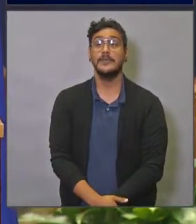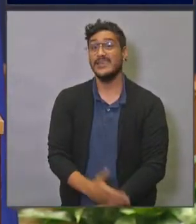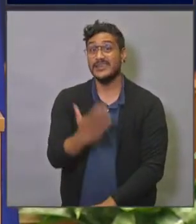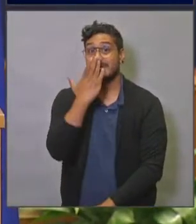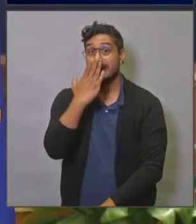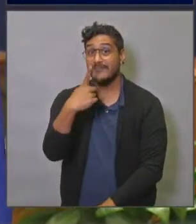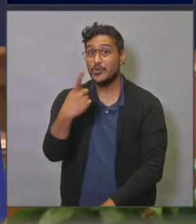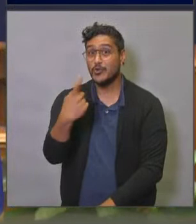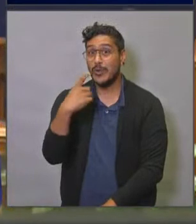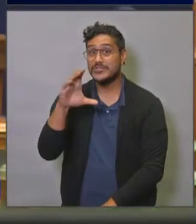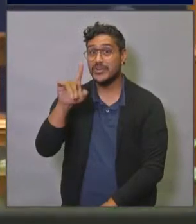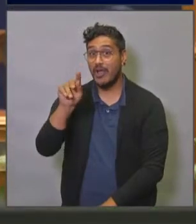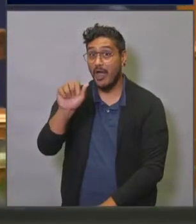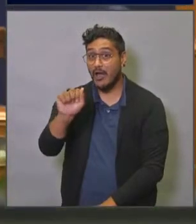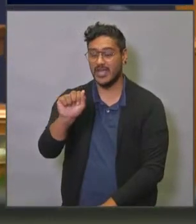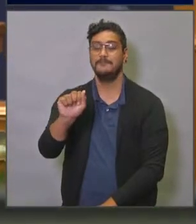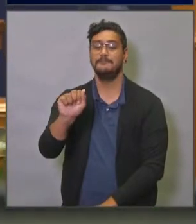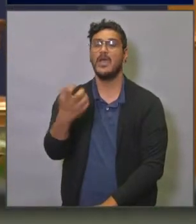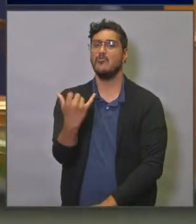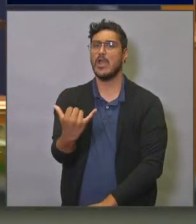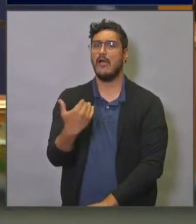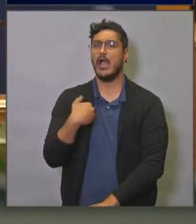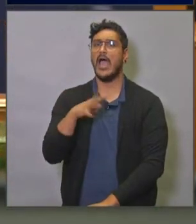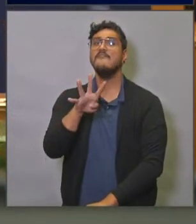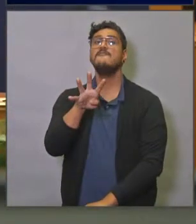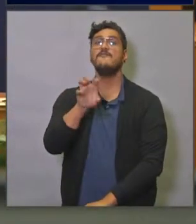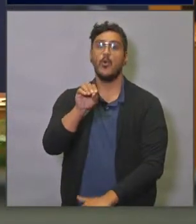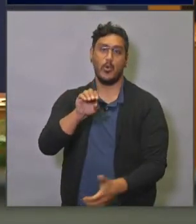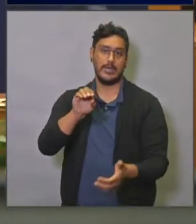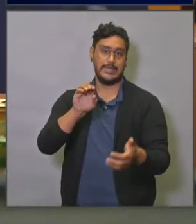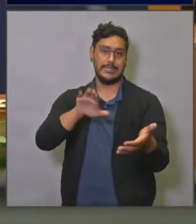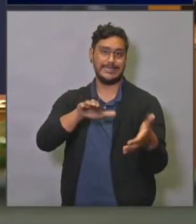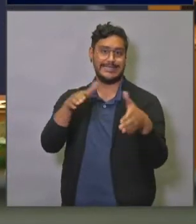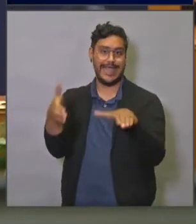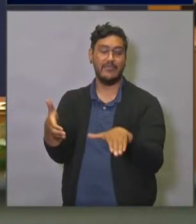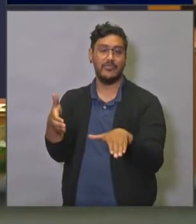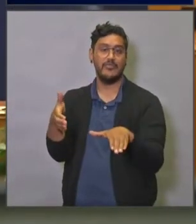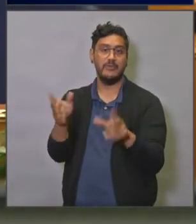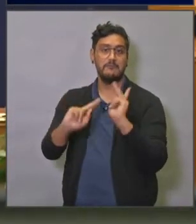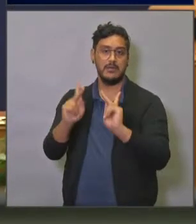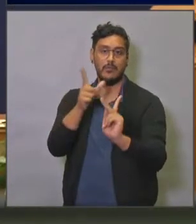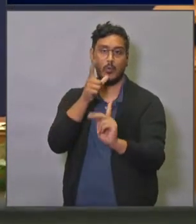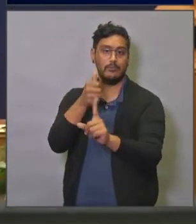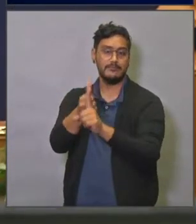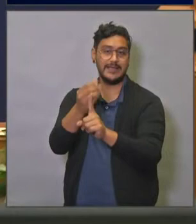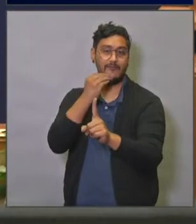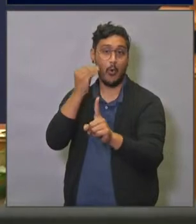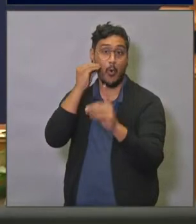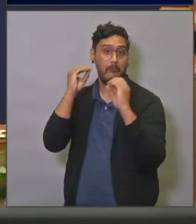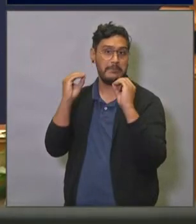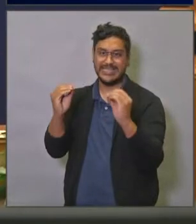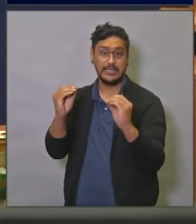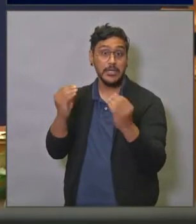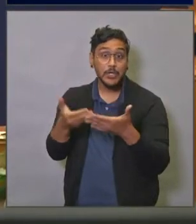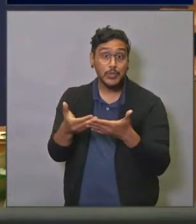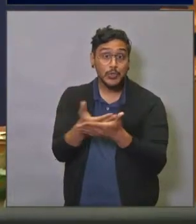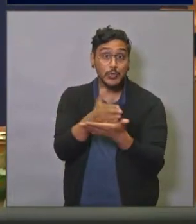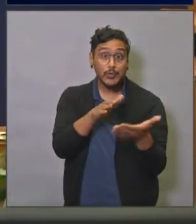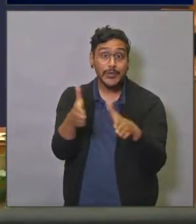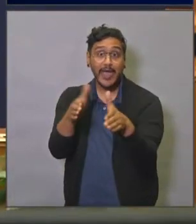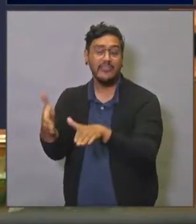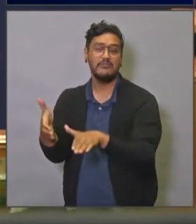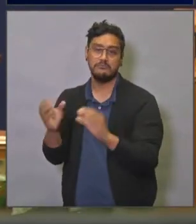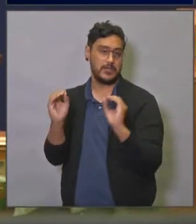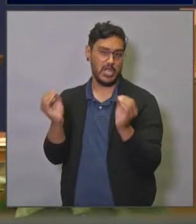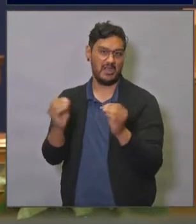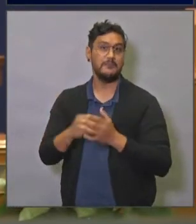Thanks for the question, Claudia. So we currently have 40 deaths in persons experiencing homelessness. We didn't have any new deaths reported